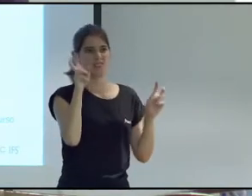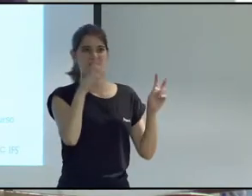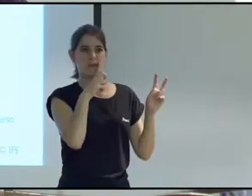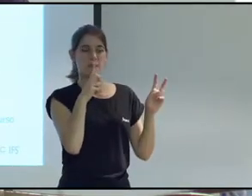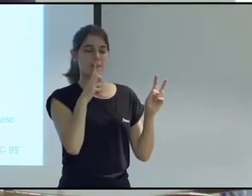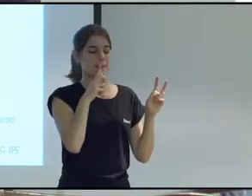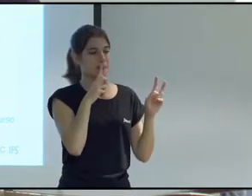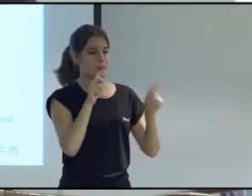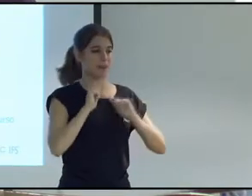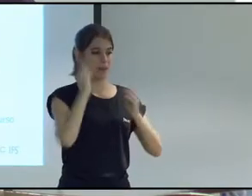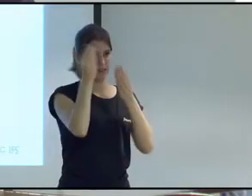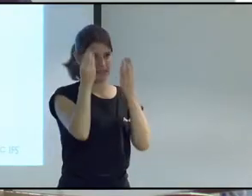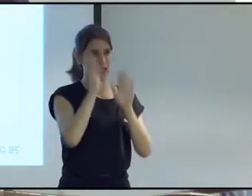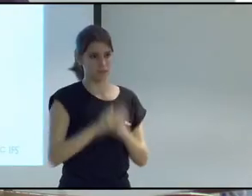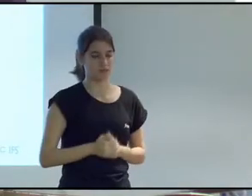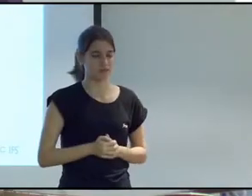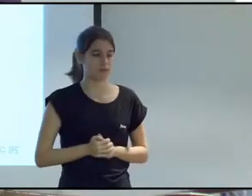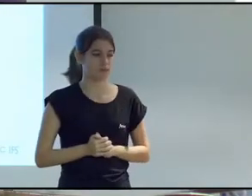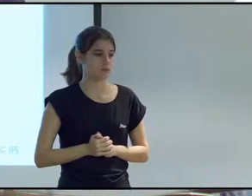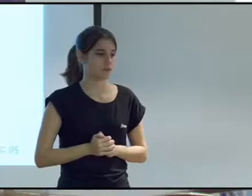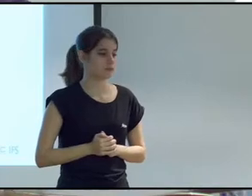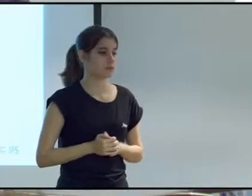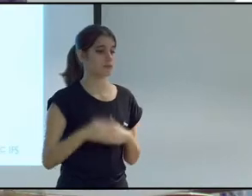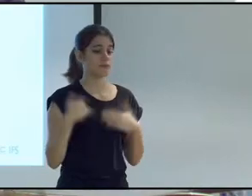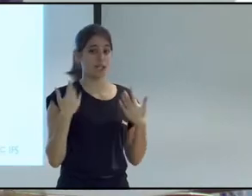desire. Well, you have to think things more carefully.